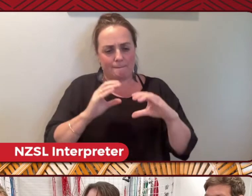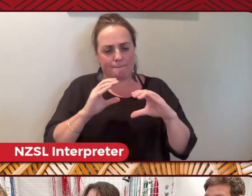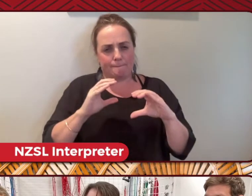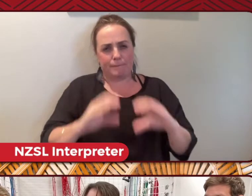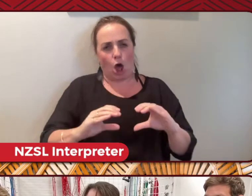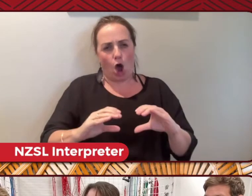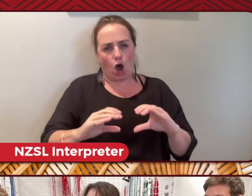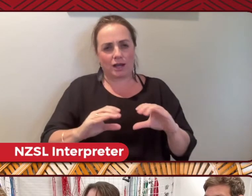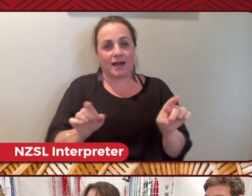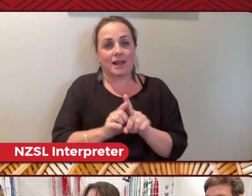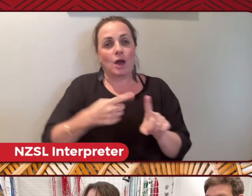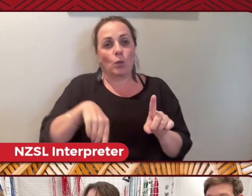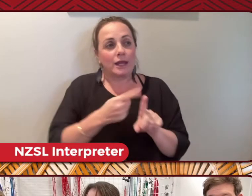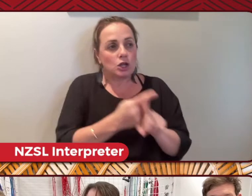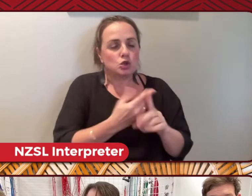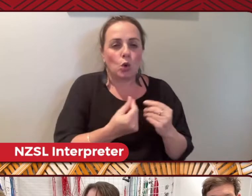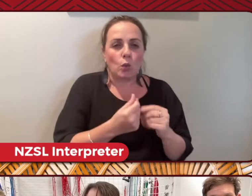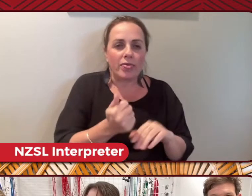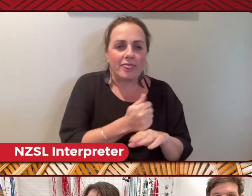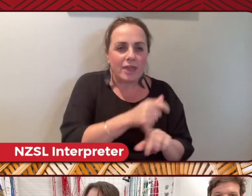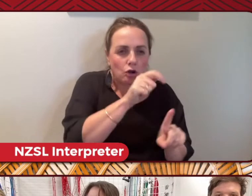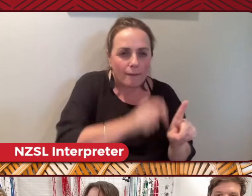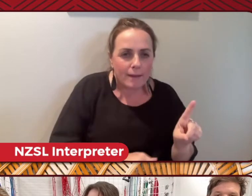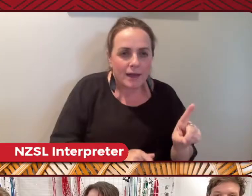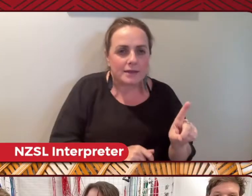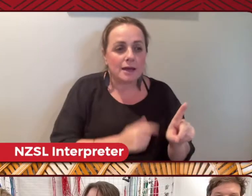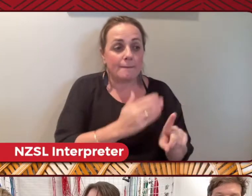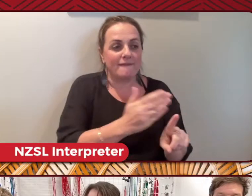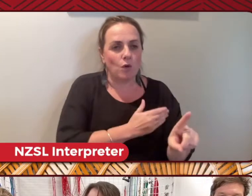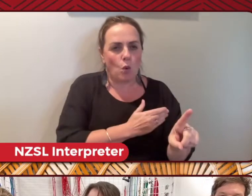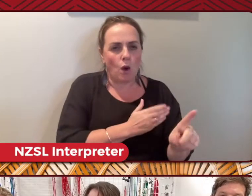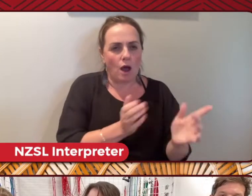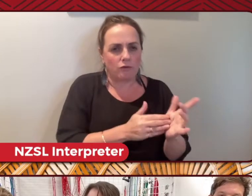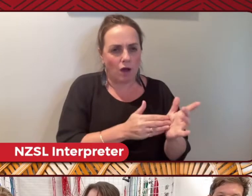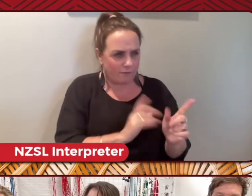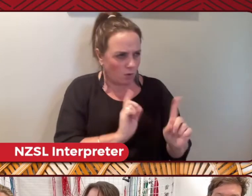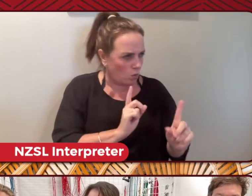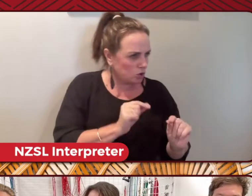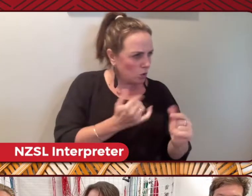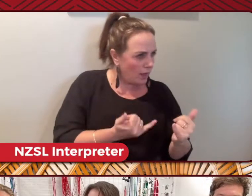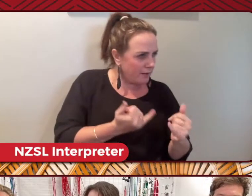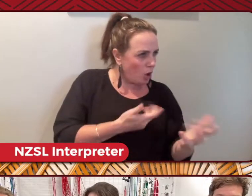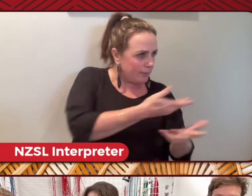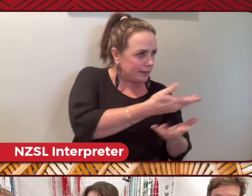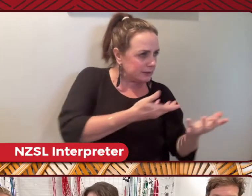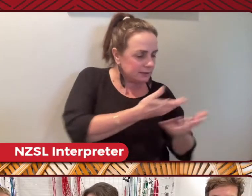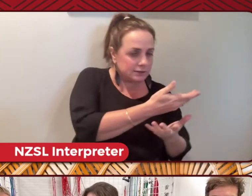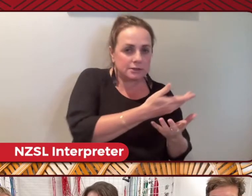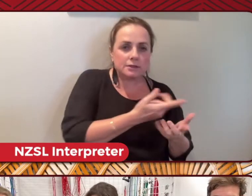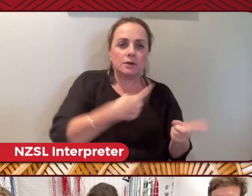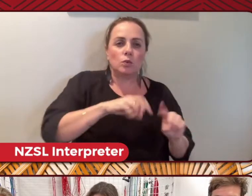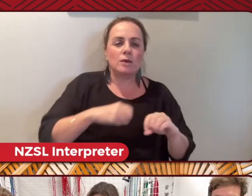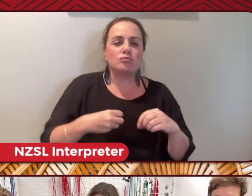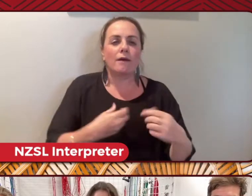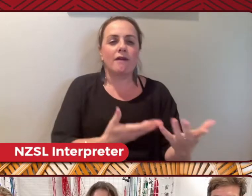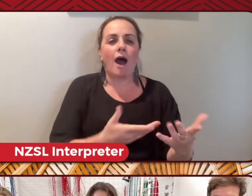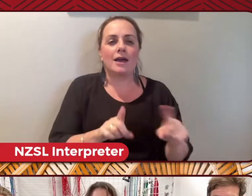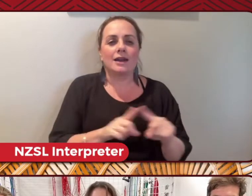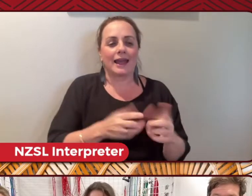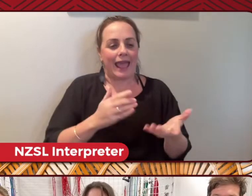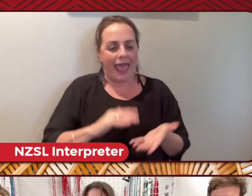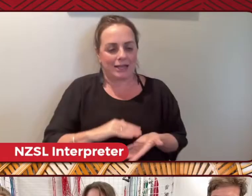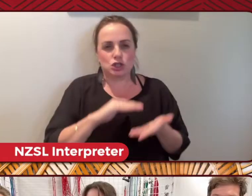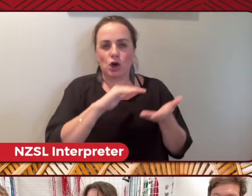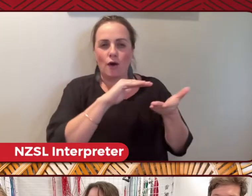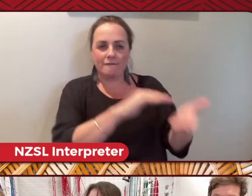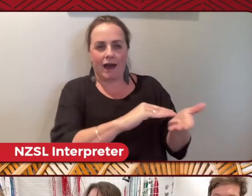that, so we can talk to their therapists as well prior to them arriving, see what they're working on already in their sessions. We're providing like a handover